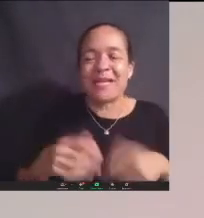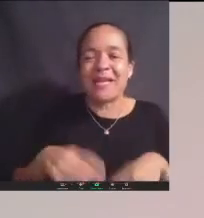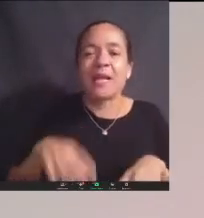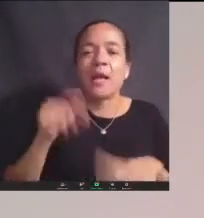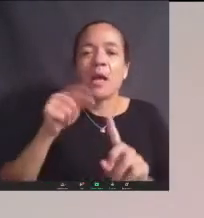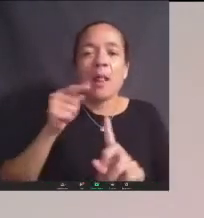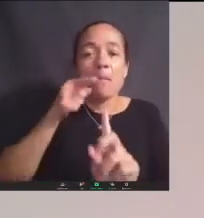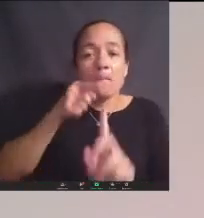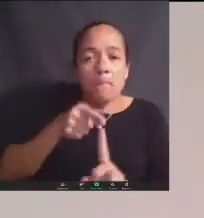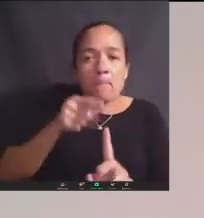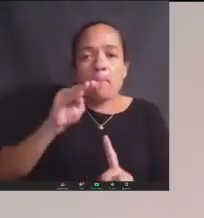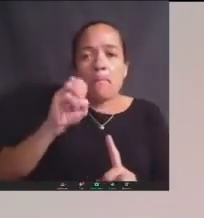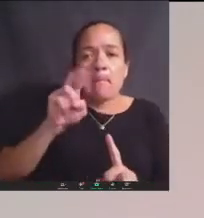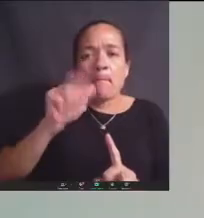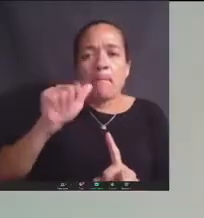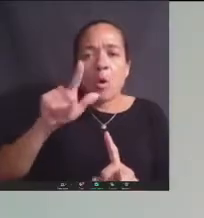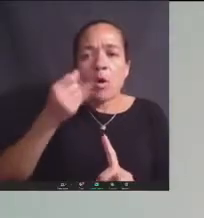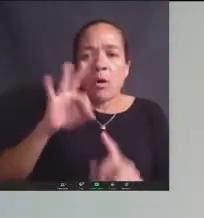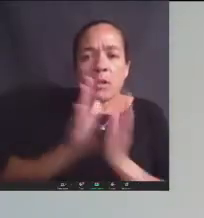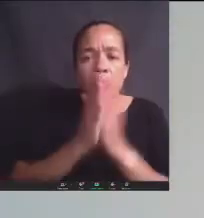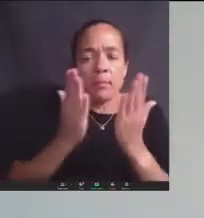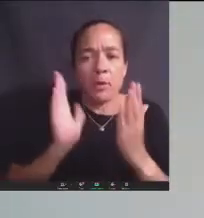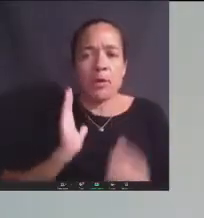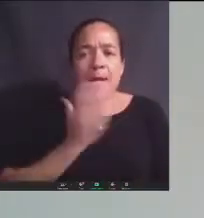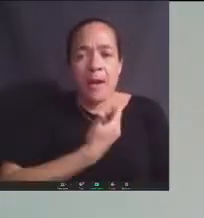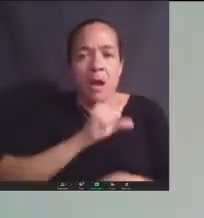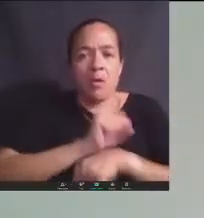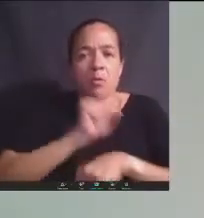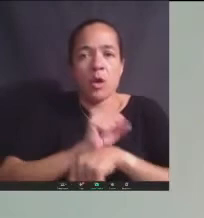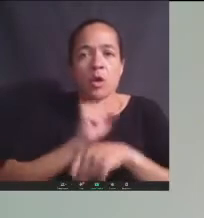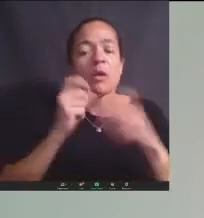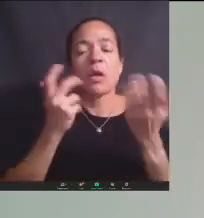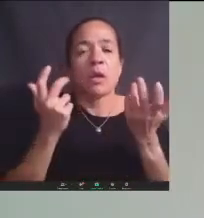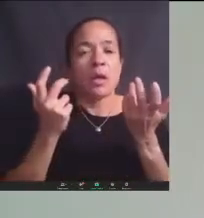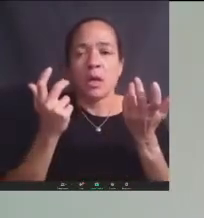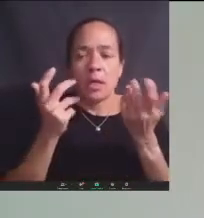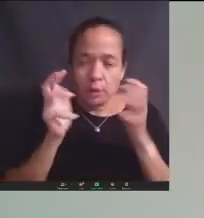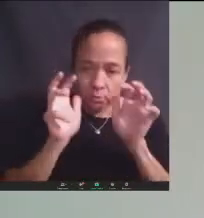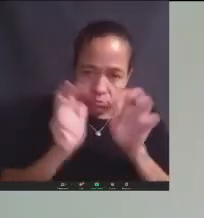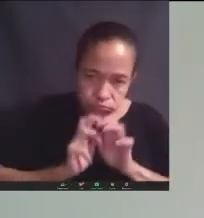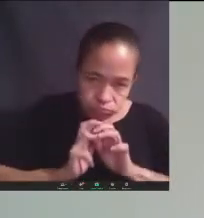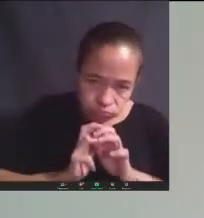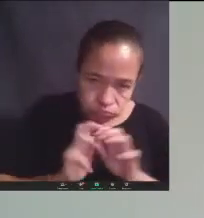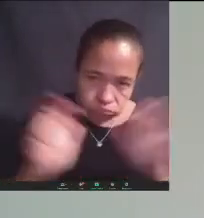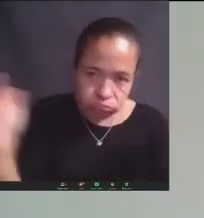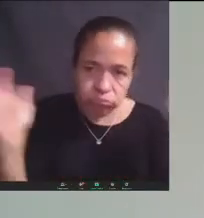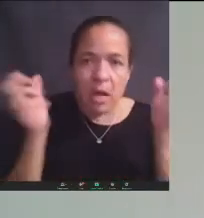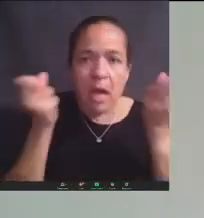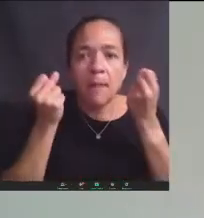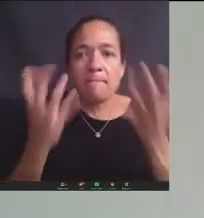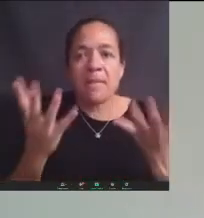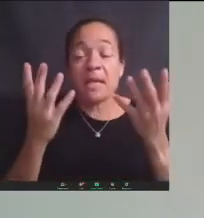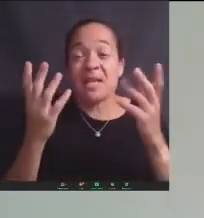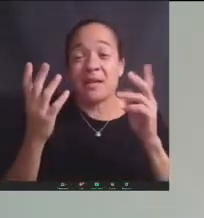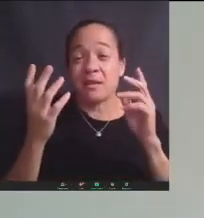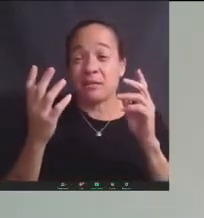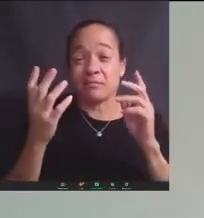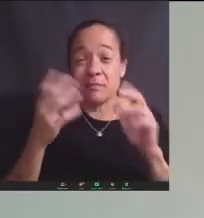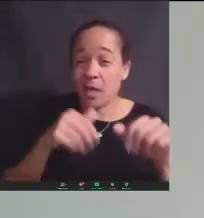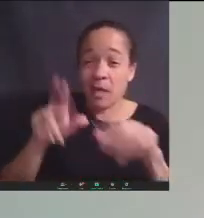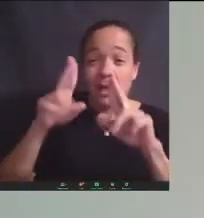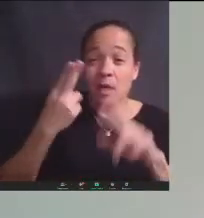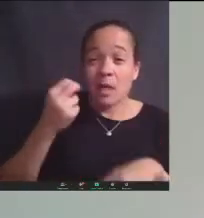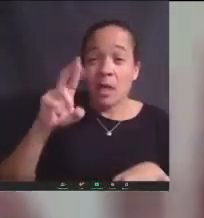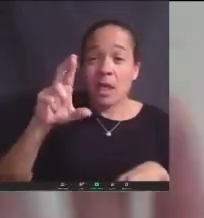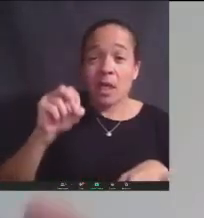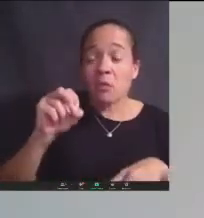work is there's millions of unsung heroes, right? And it's not that we have